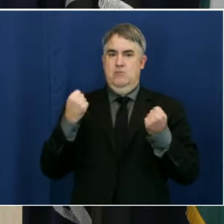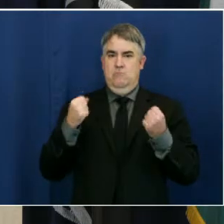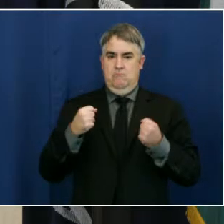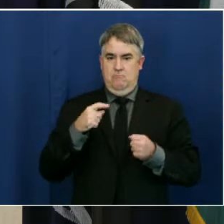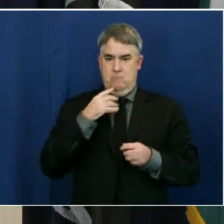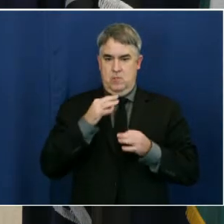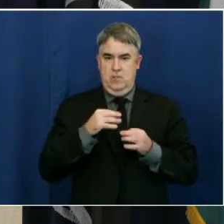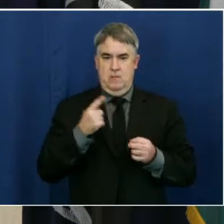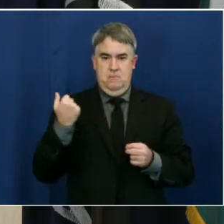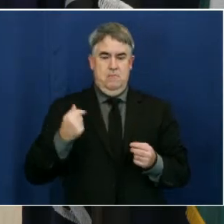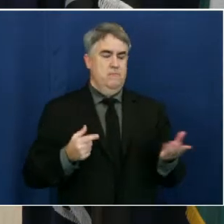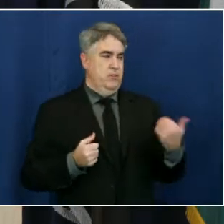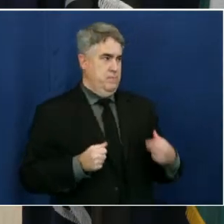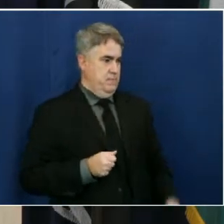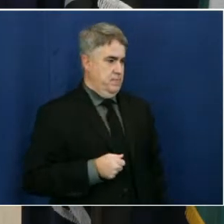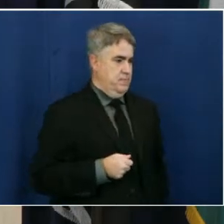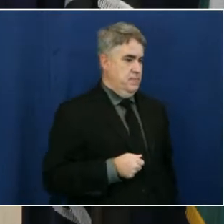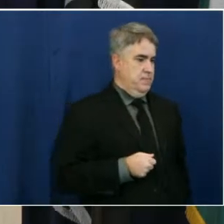have.